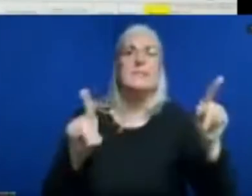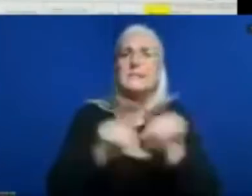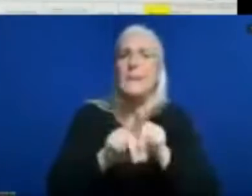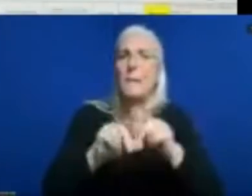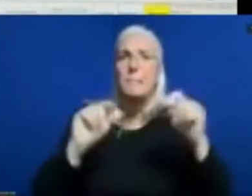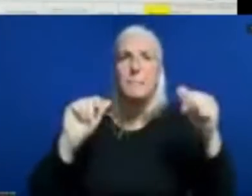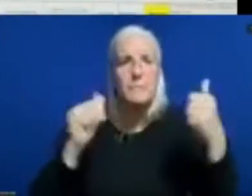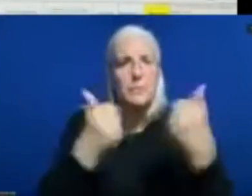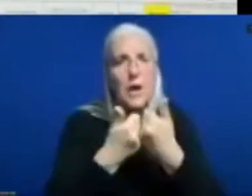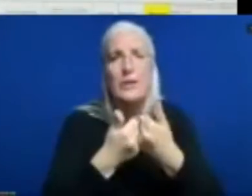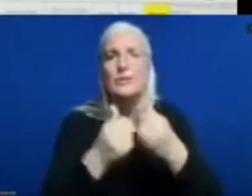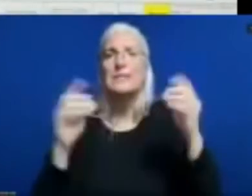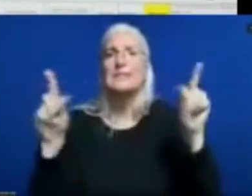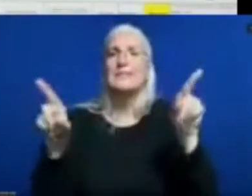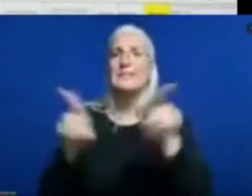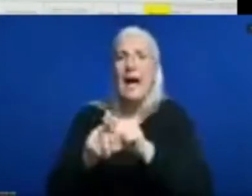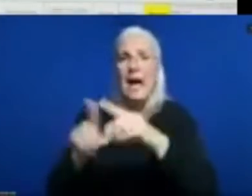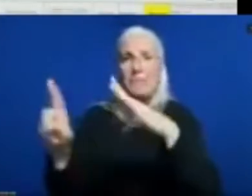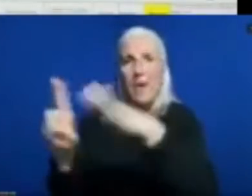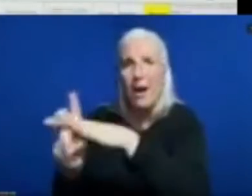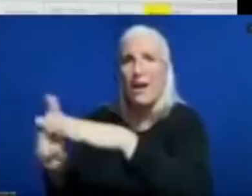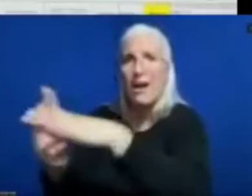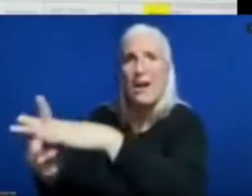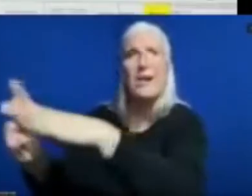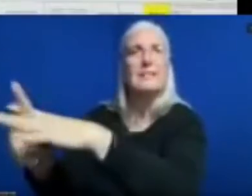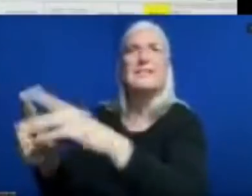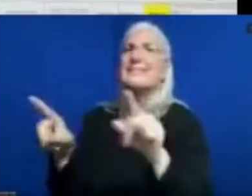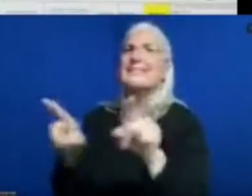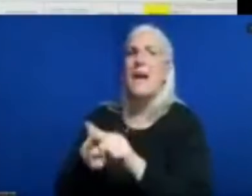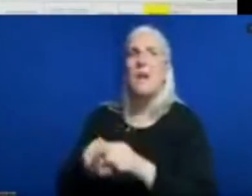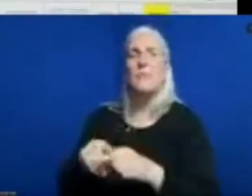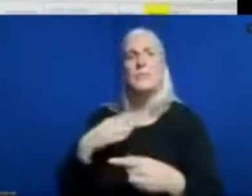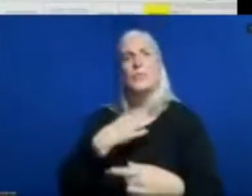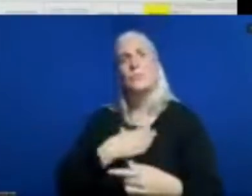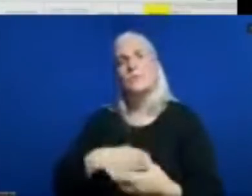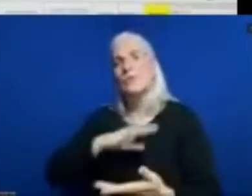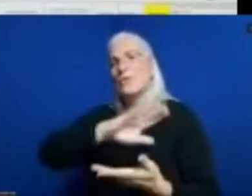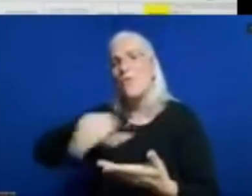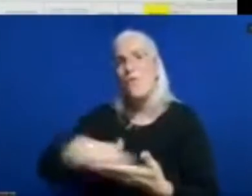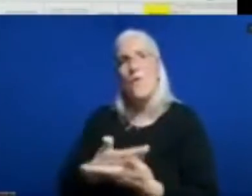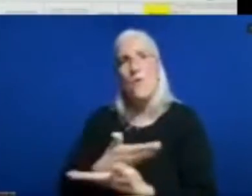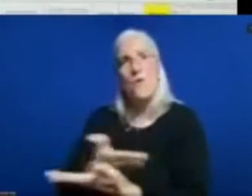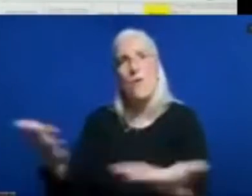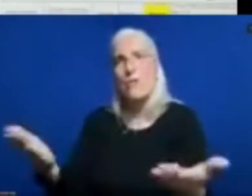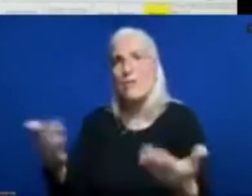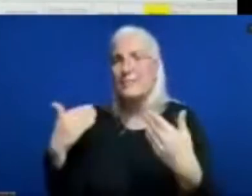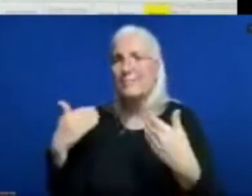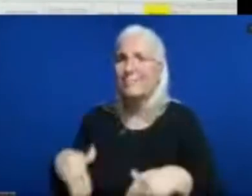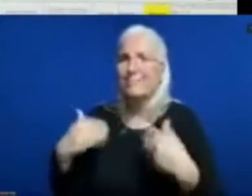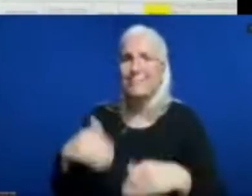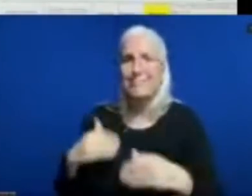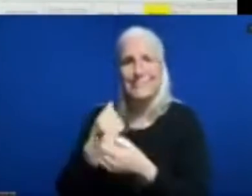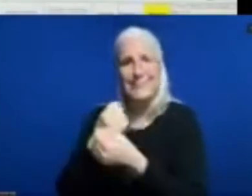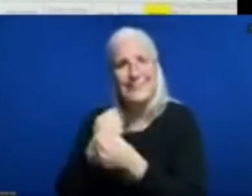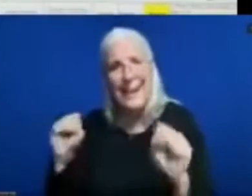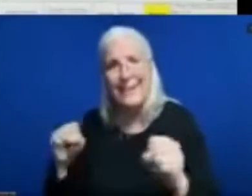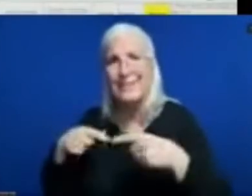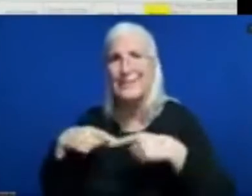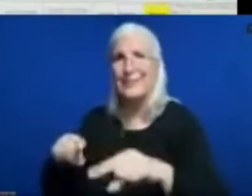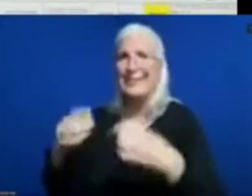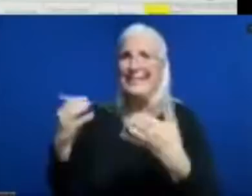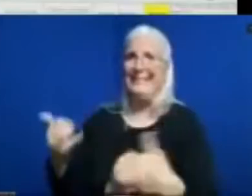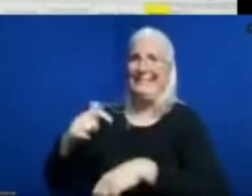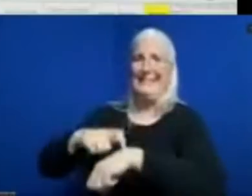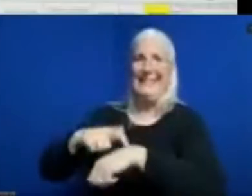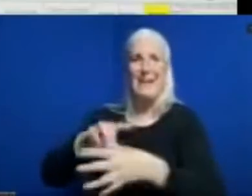Lassen County are going through right now, along with the communities in Plumas County. This really is a